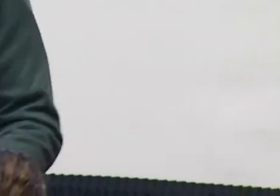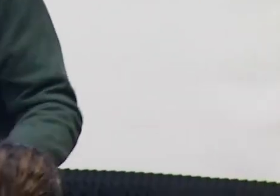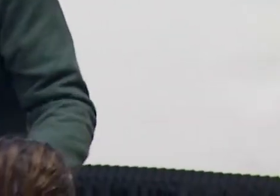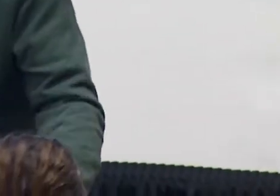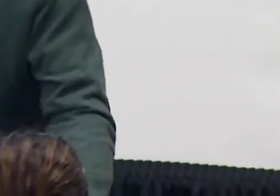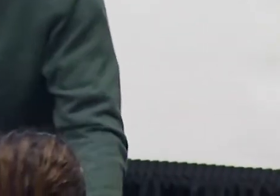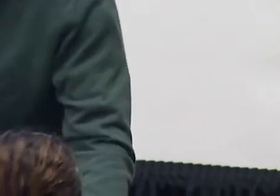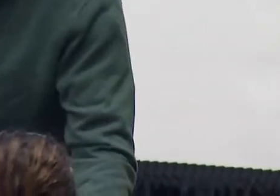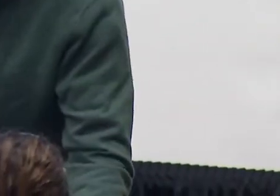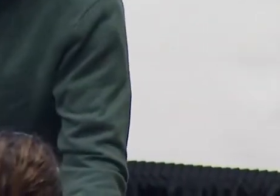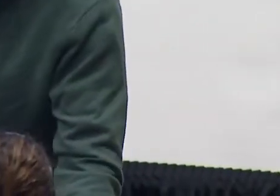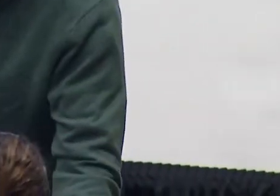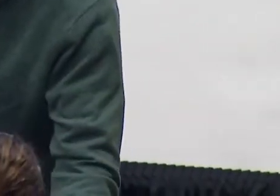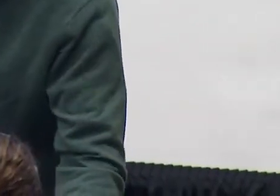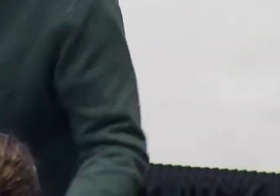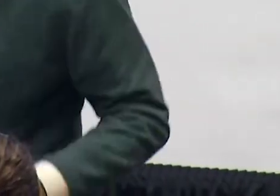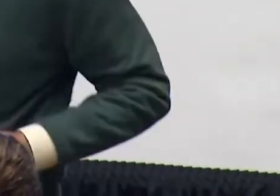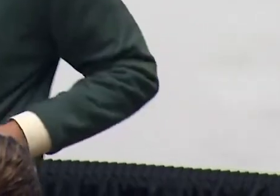Hold on.